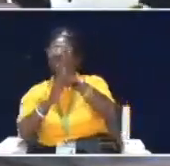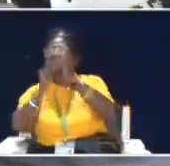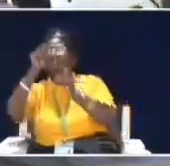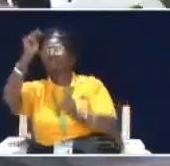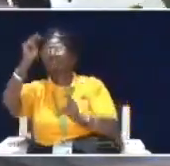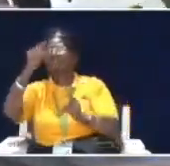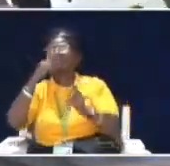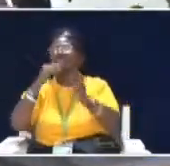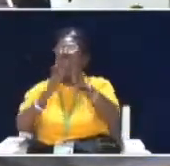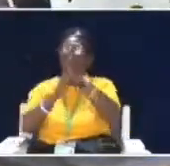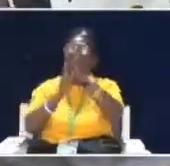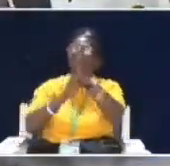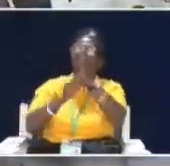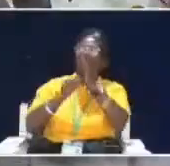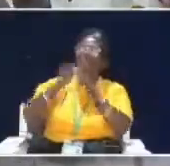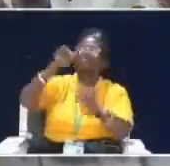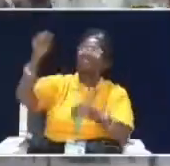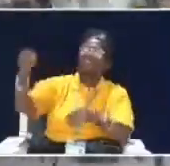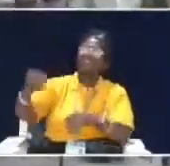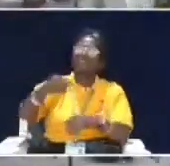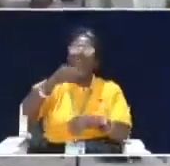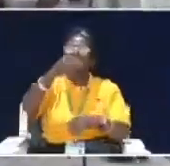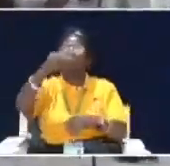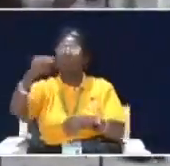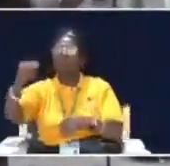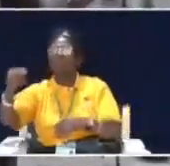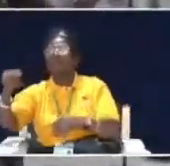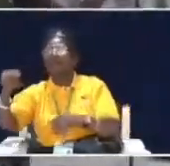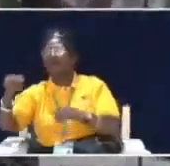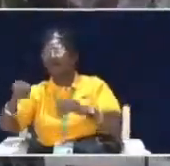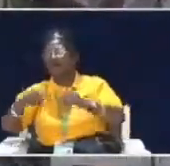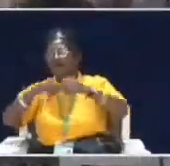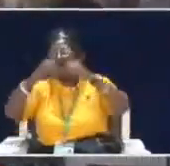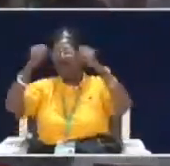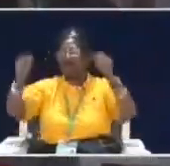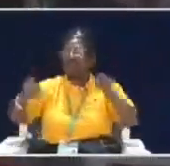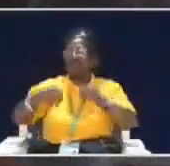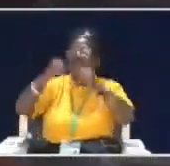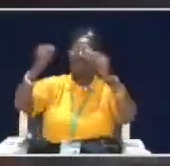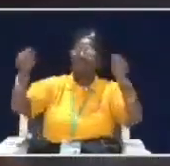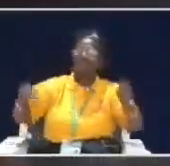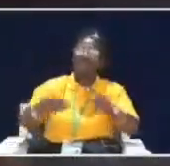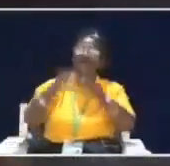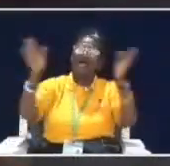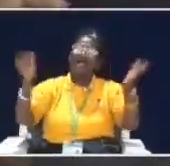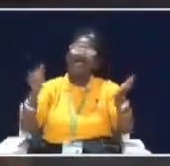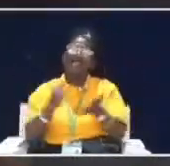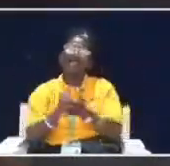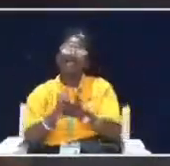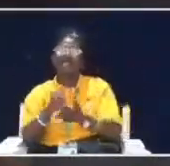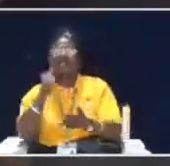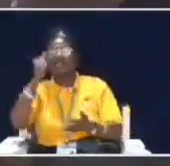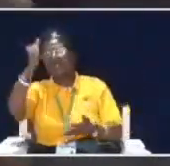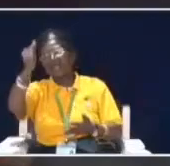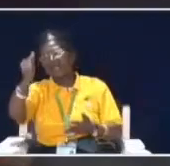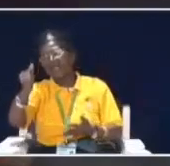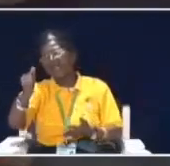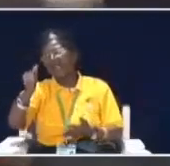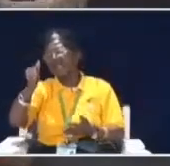him, the King of glory, praise him. Praise him, hallelujah, amen.